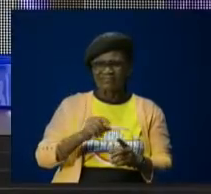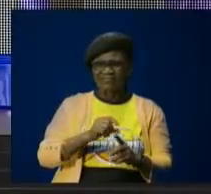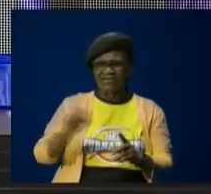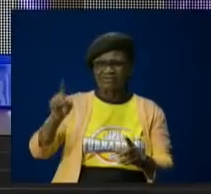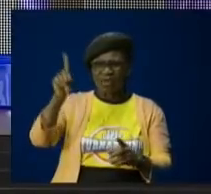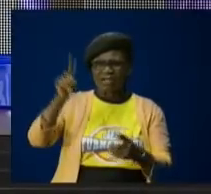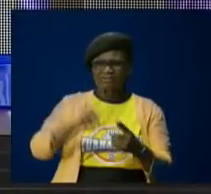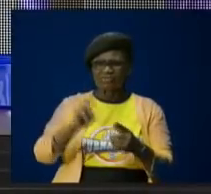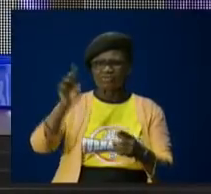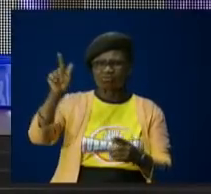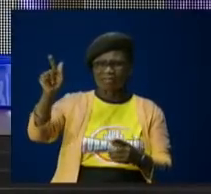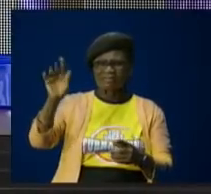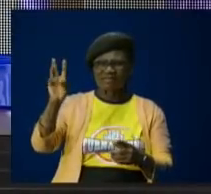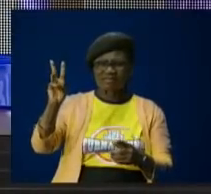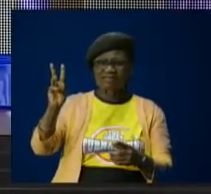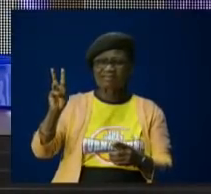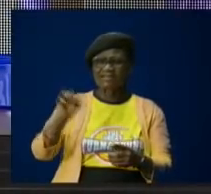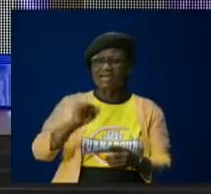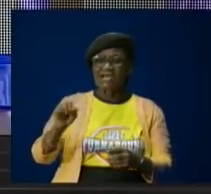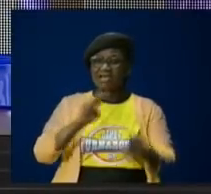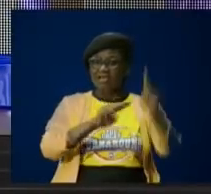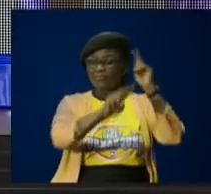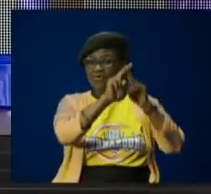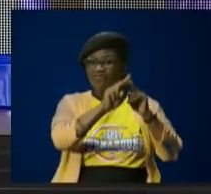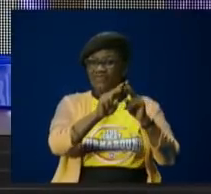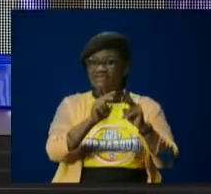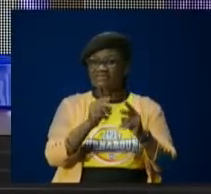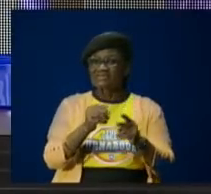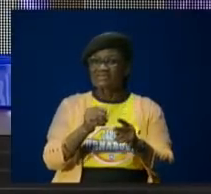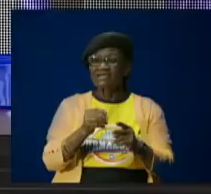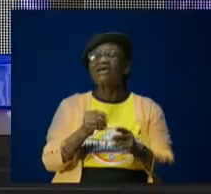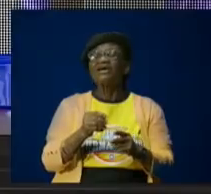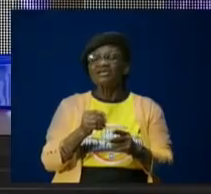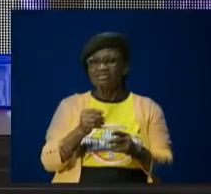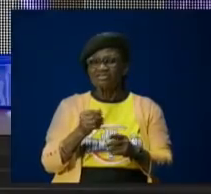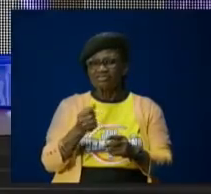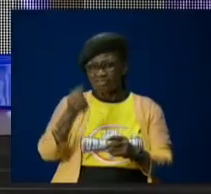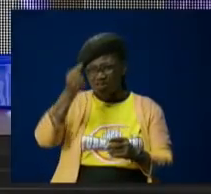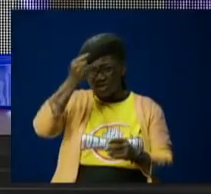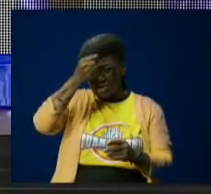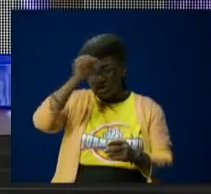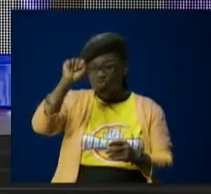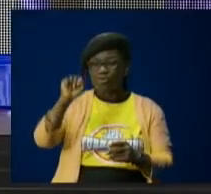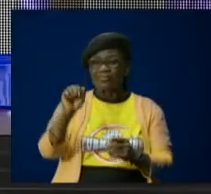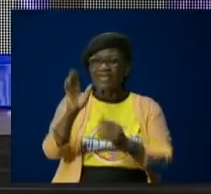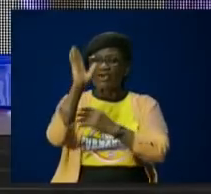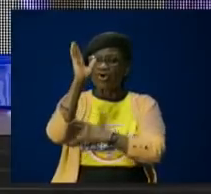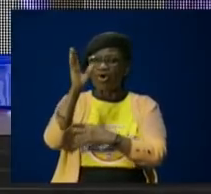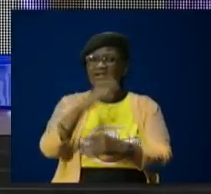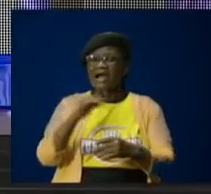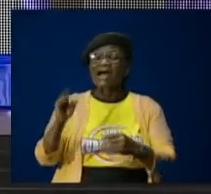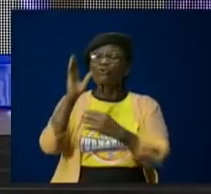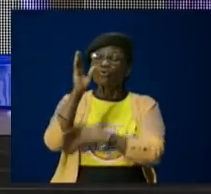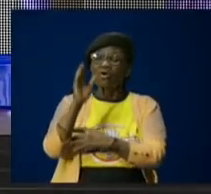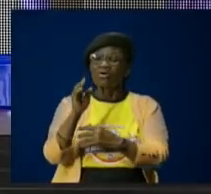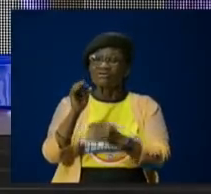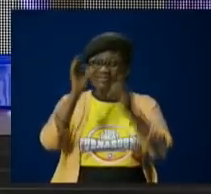A prophet disobeyed God. And God decided to show